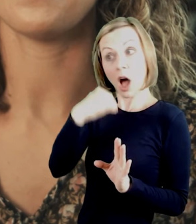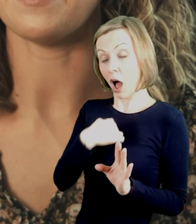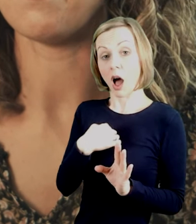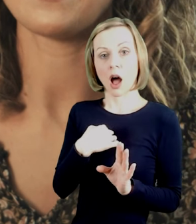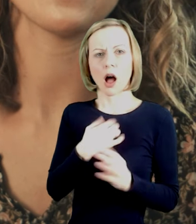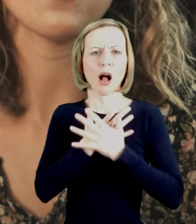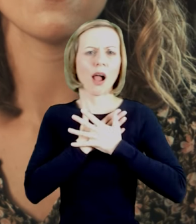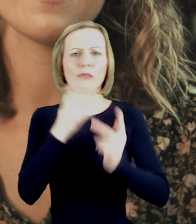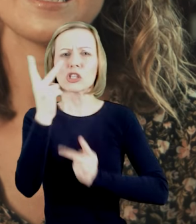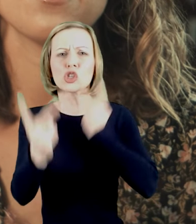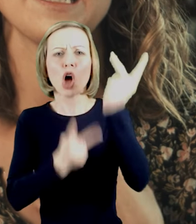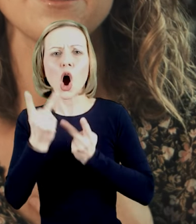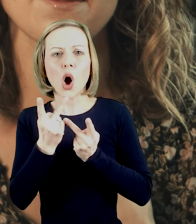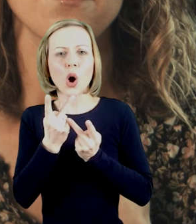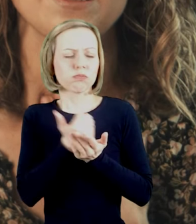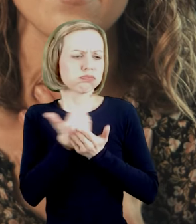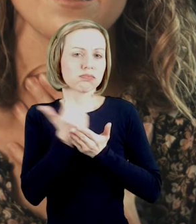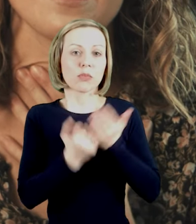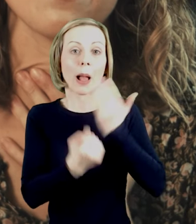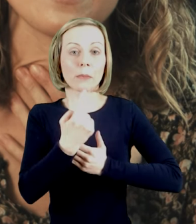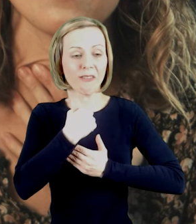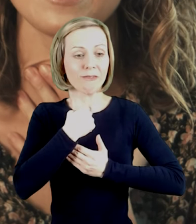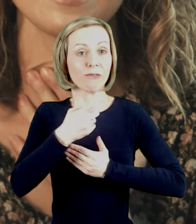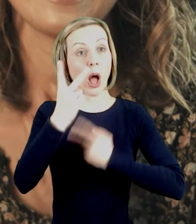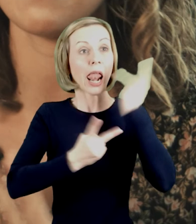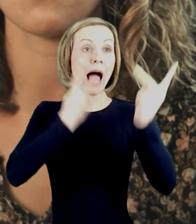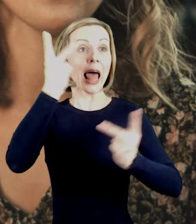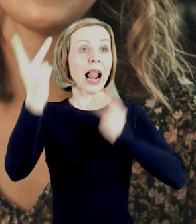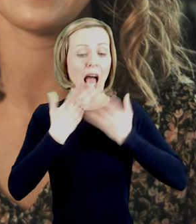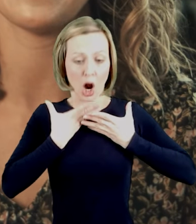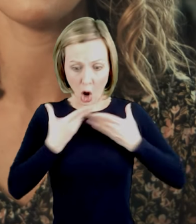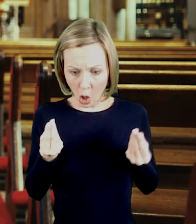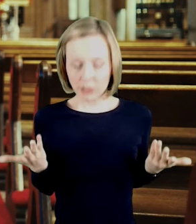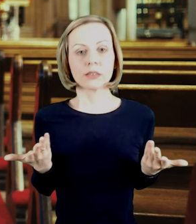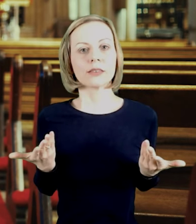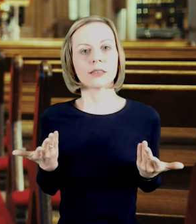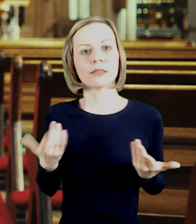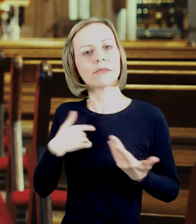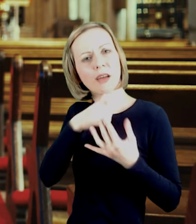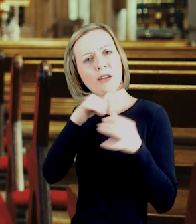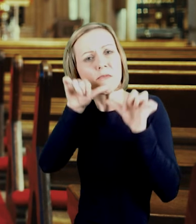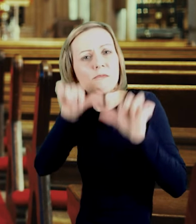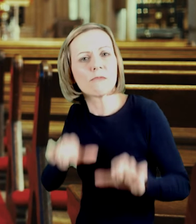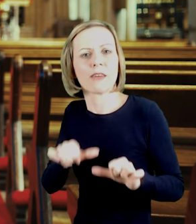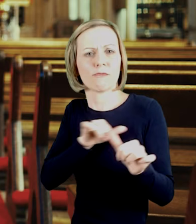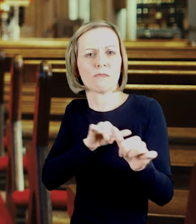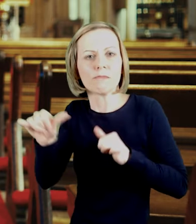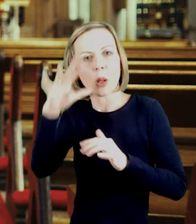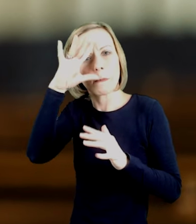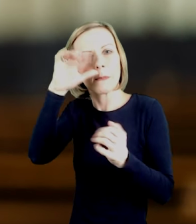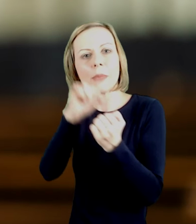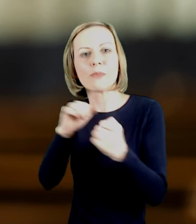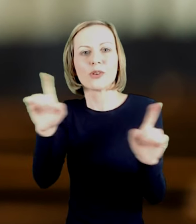love the songs. I normally lose my voice around Christmas because we're just singing them all the time. Some of my fondest memories of Christmas is